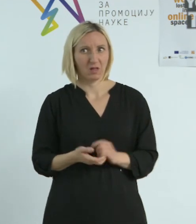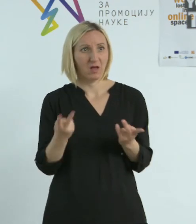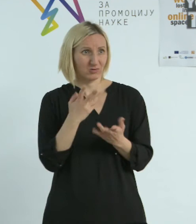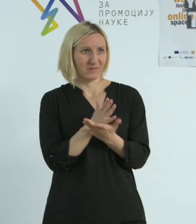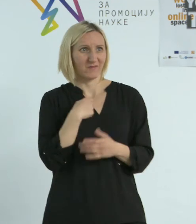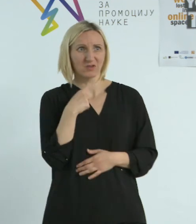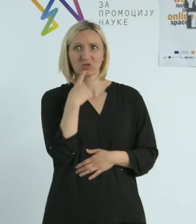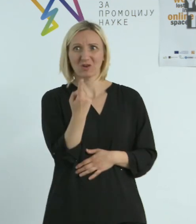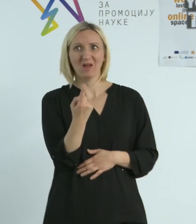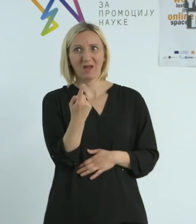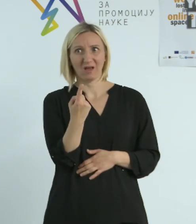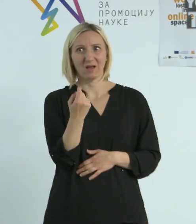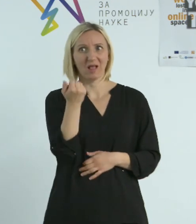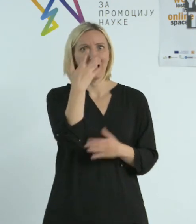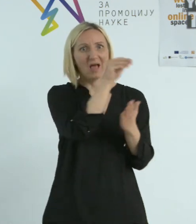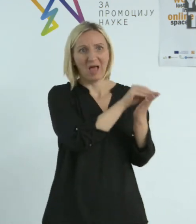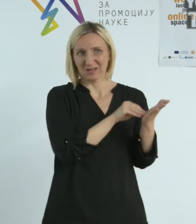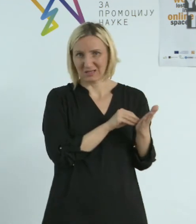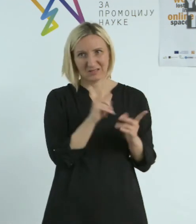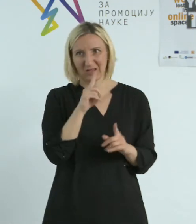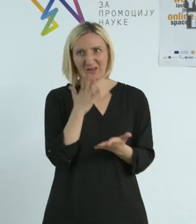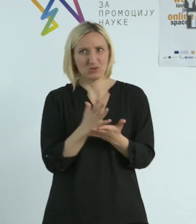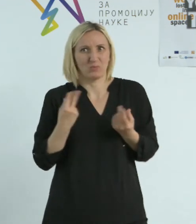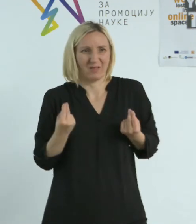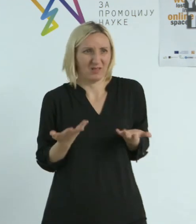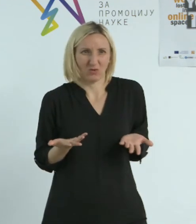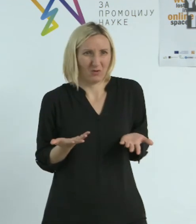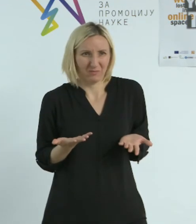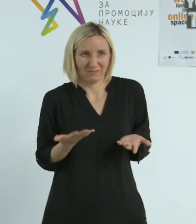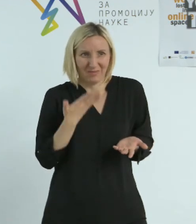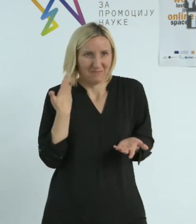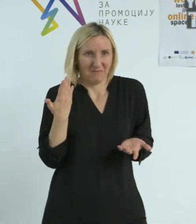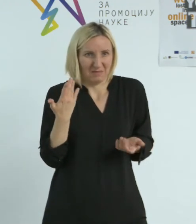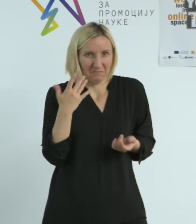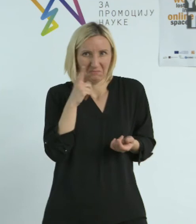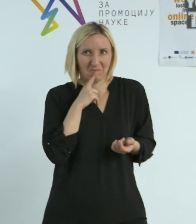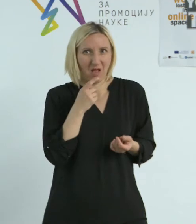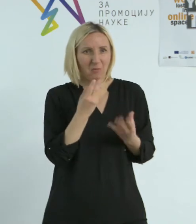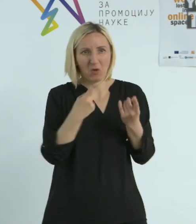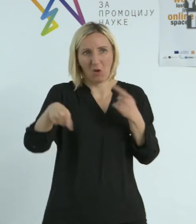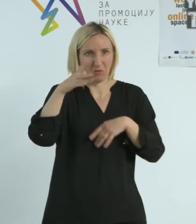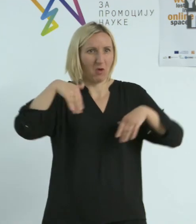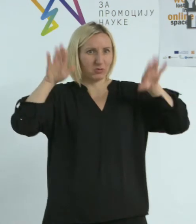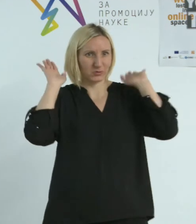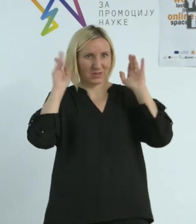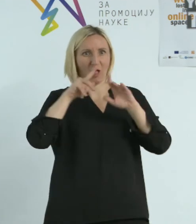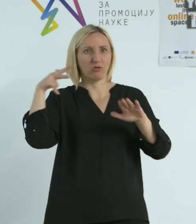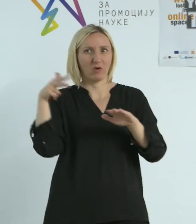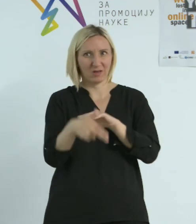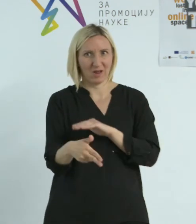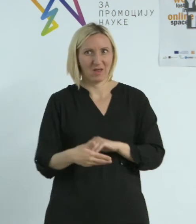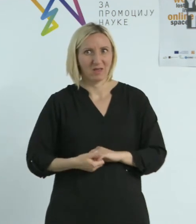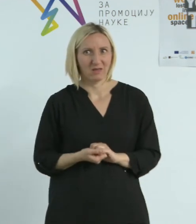said before, also statistics were not good because most of the participants dropped out before ending the course.